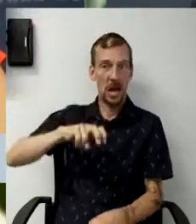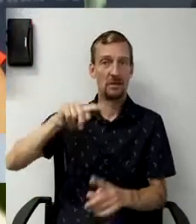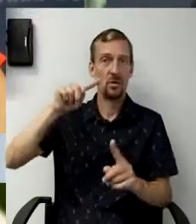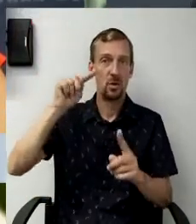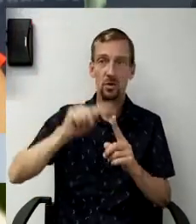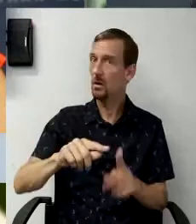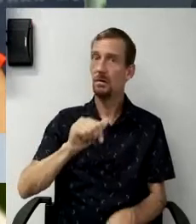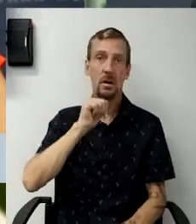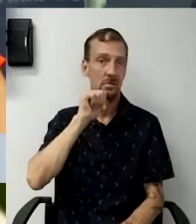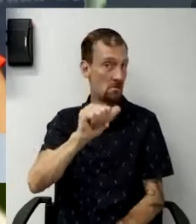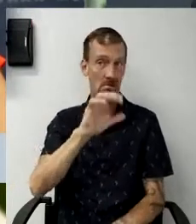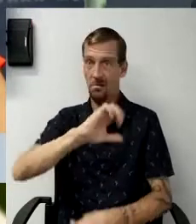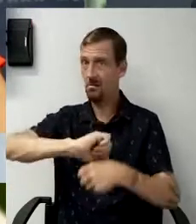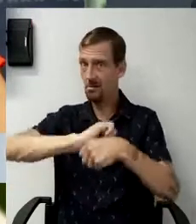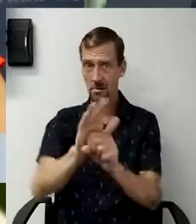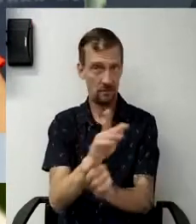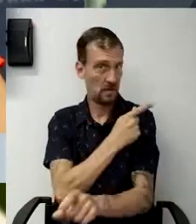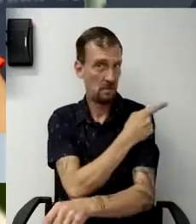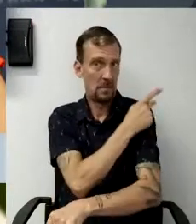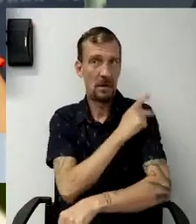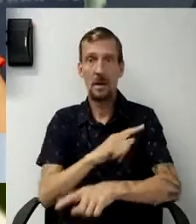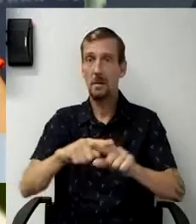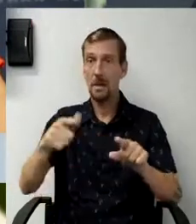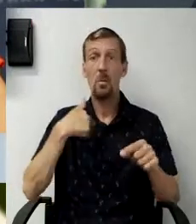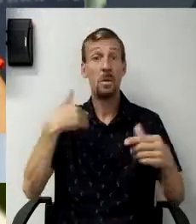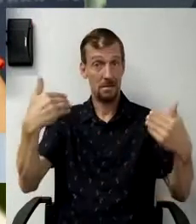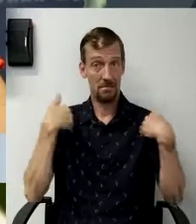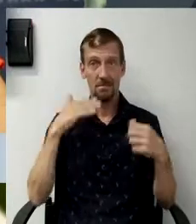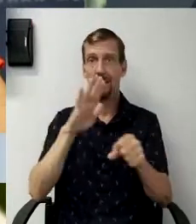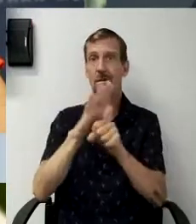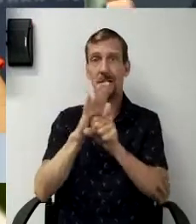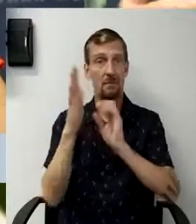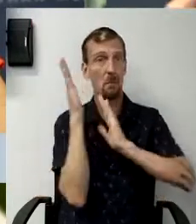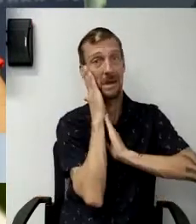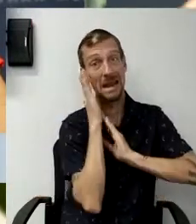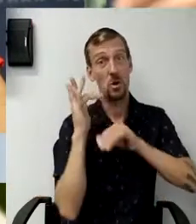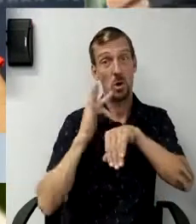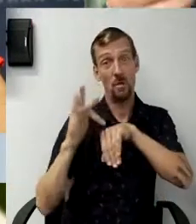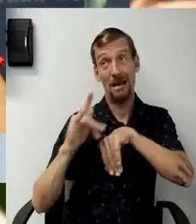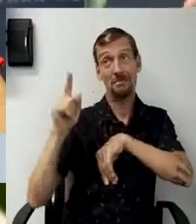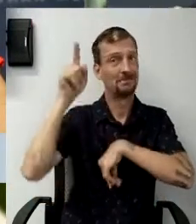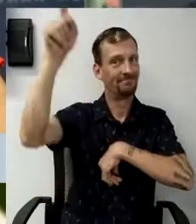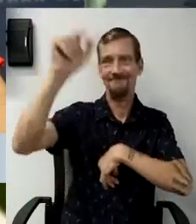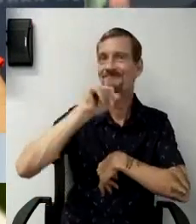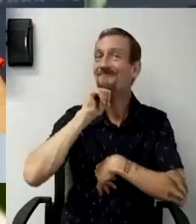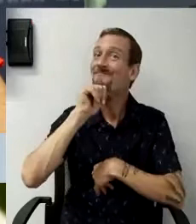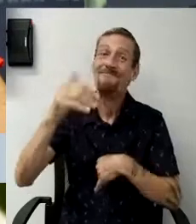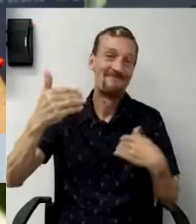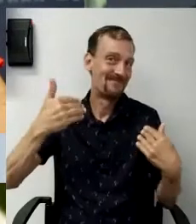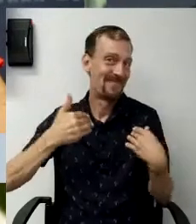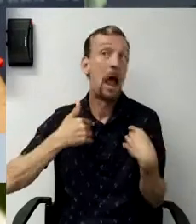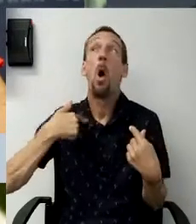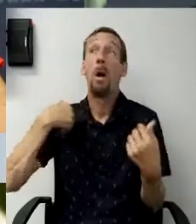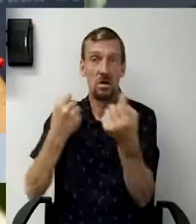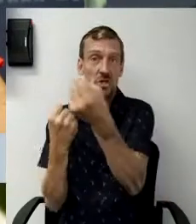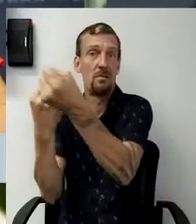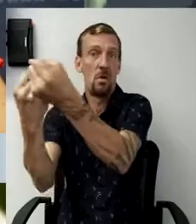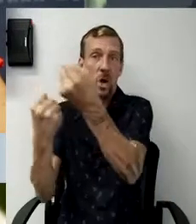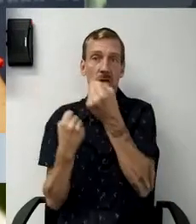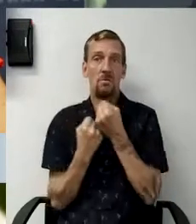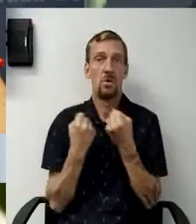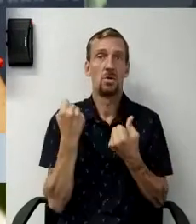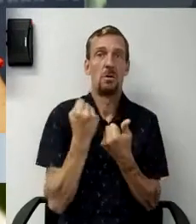were non-COVID patients, but we had some bed capacity where they didn't. So just working together to support one